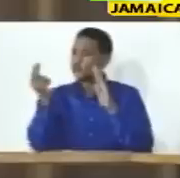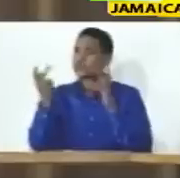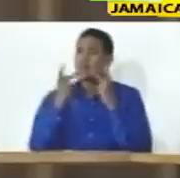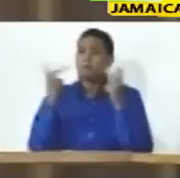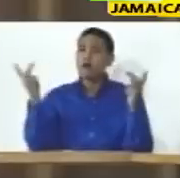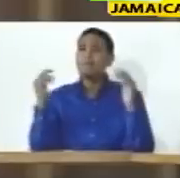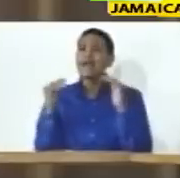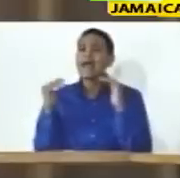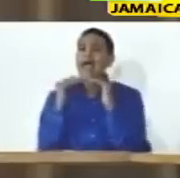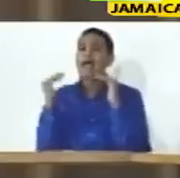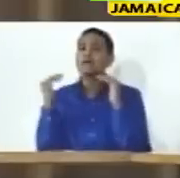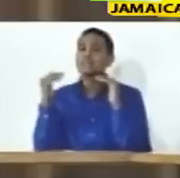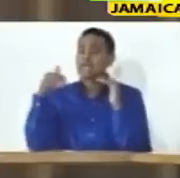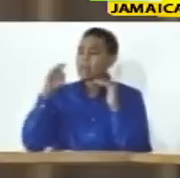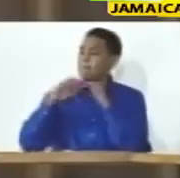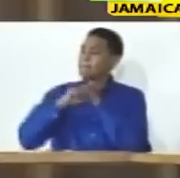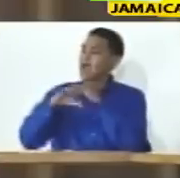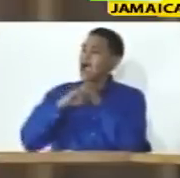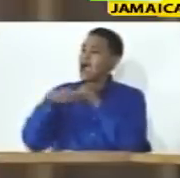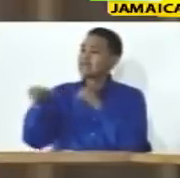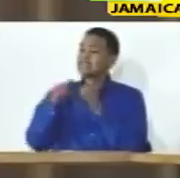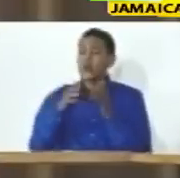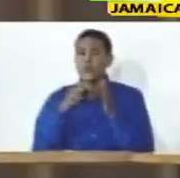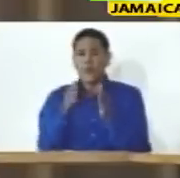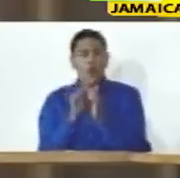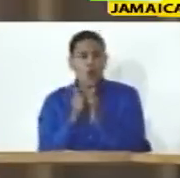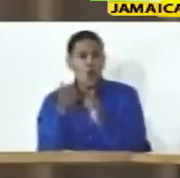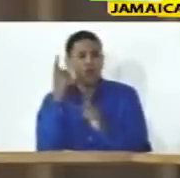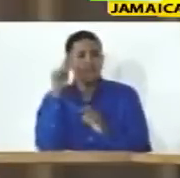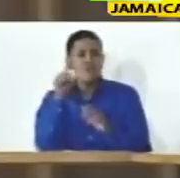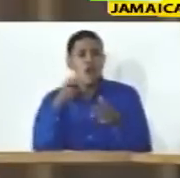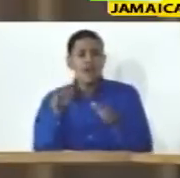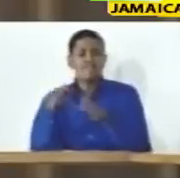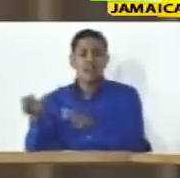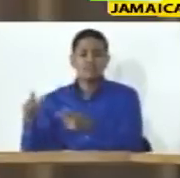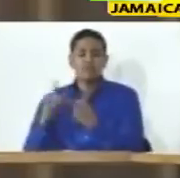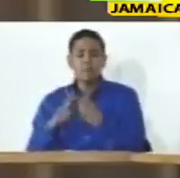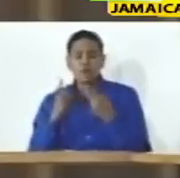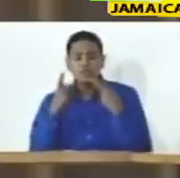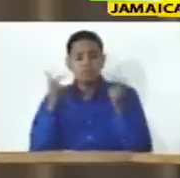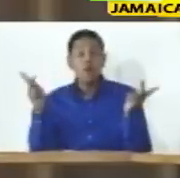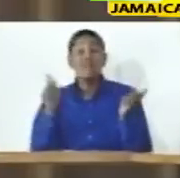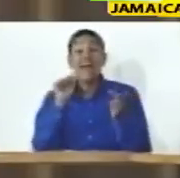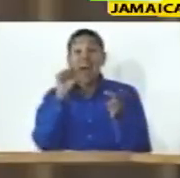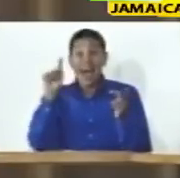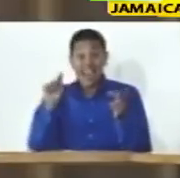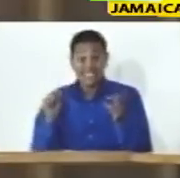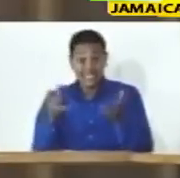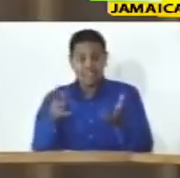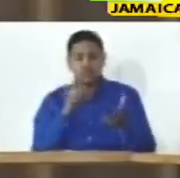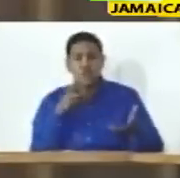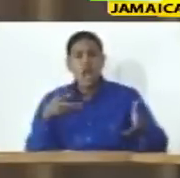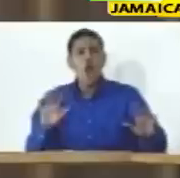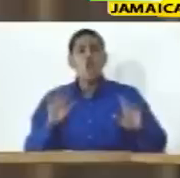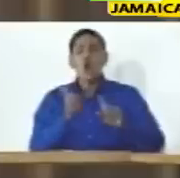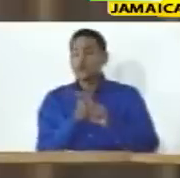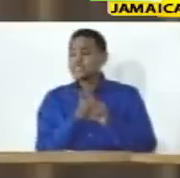equity markets as a vehicle for divestment of public assets to allow